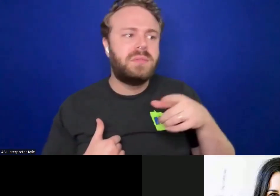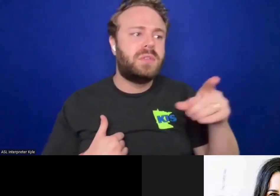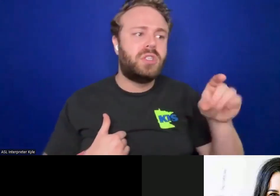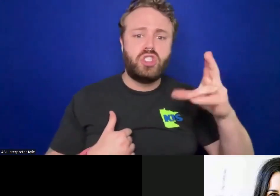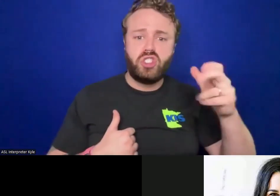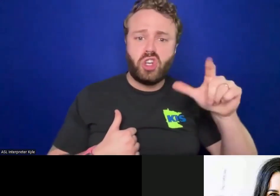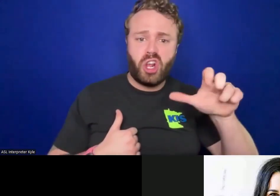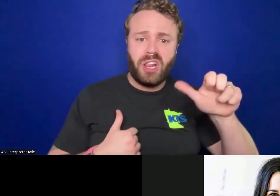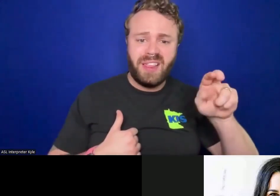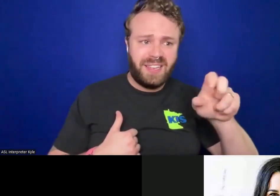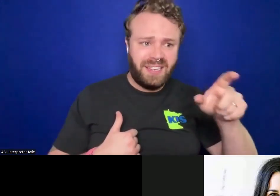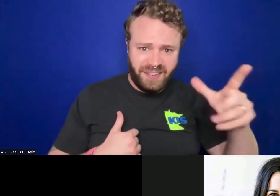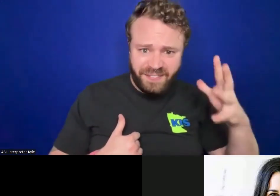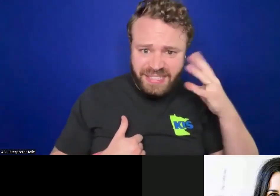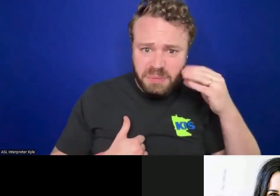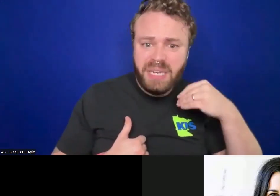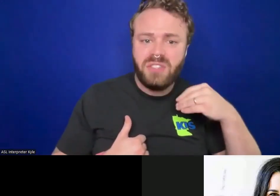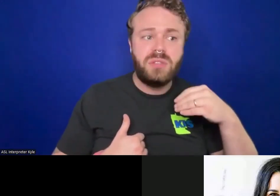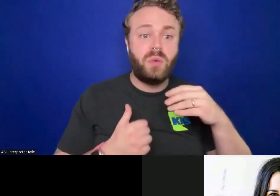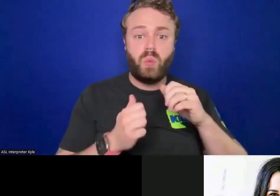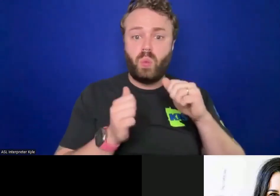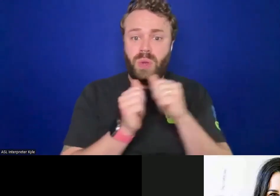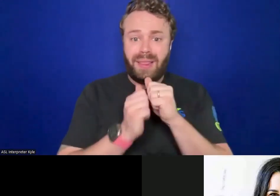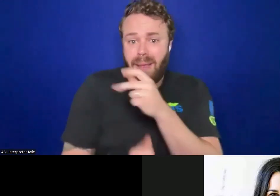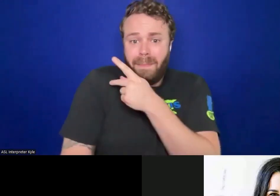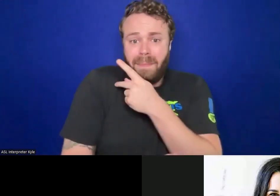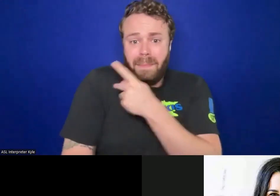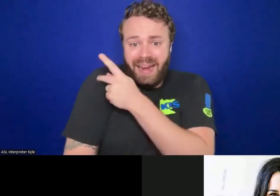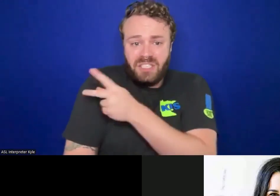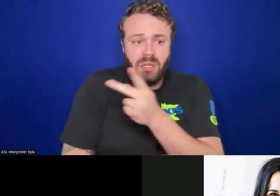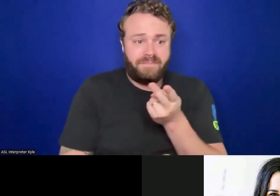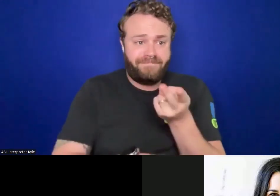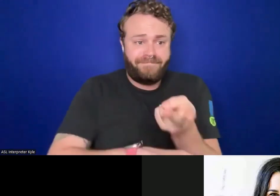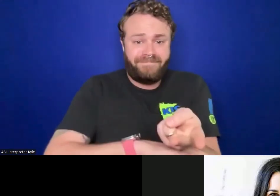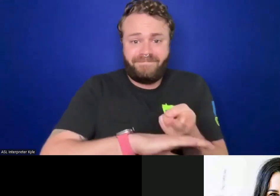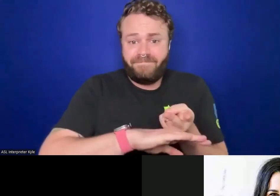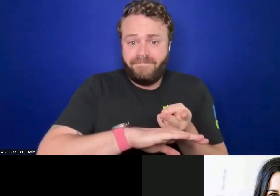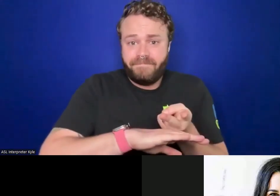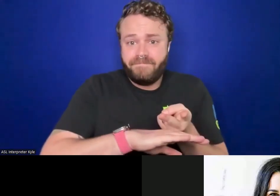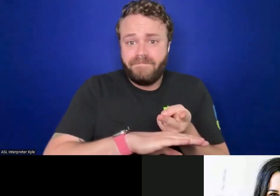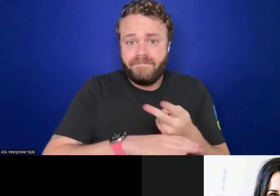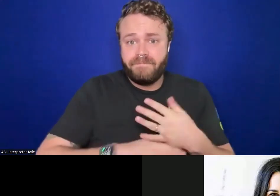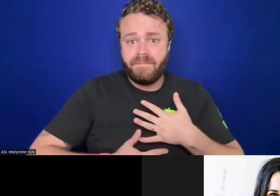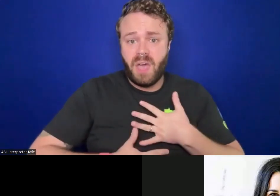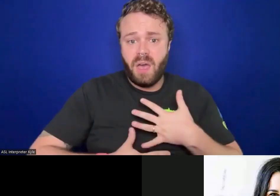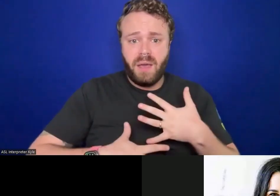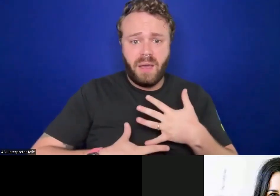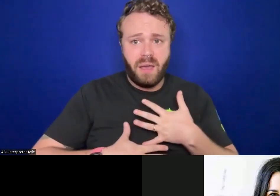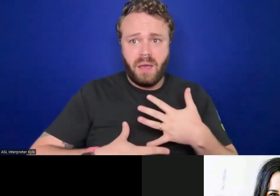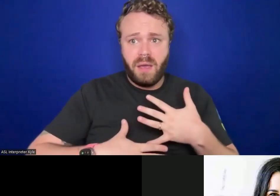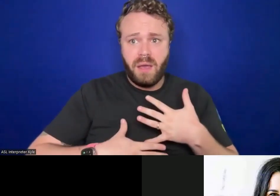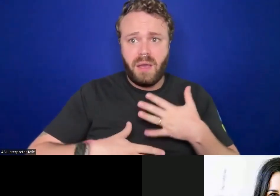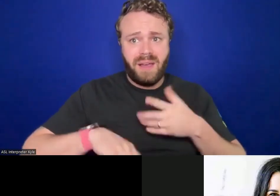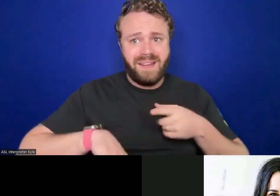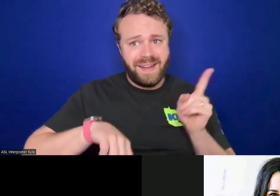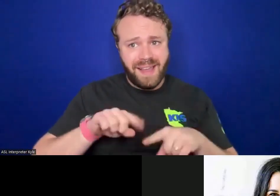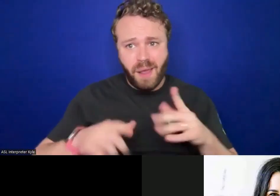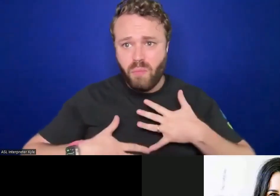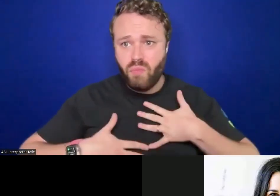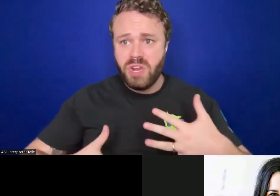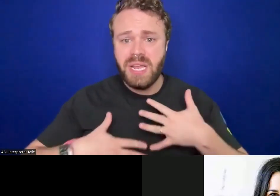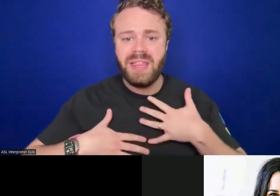a patient gasping for breath who will be forever etched in our memory, in part